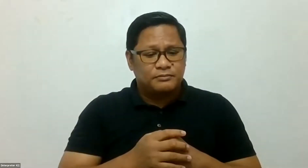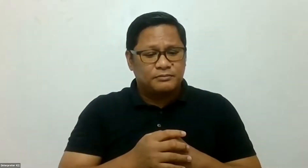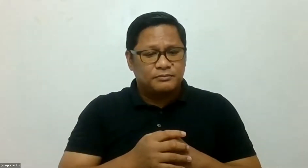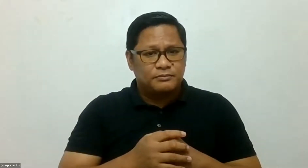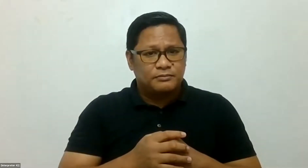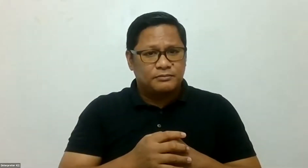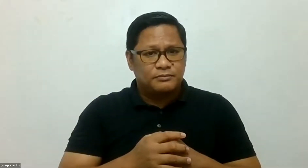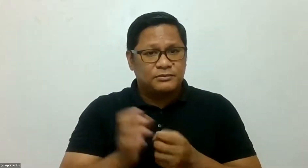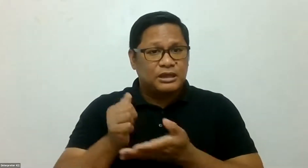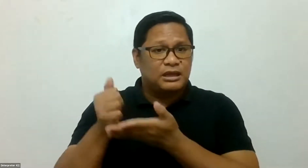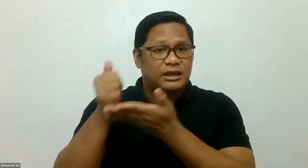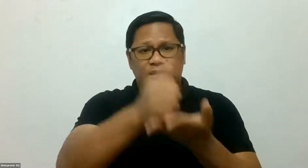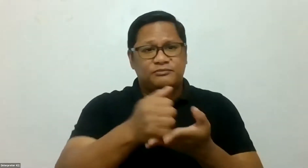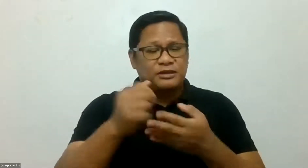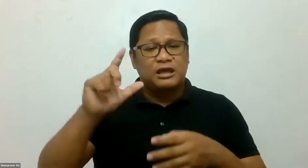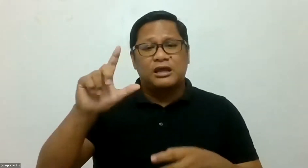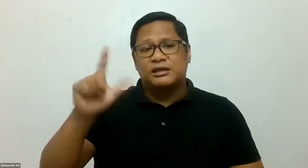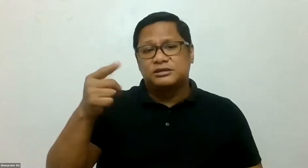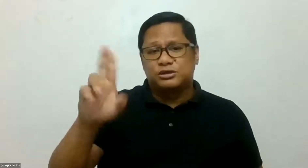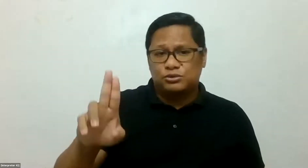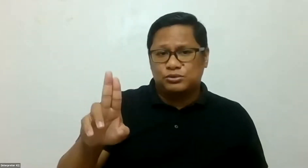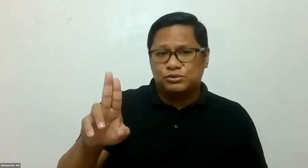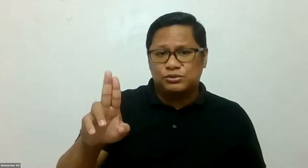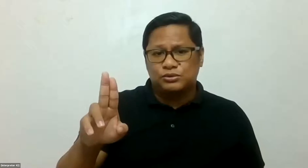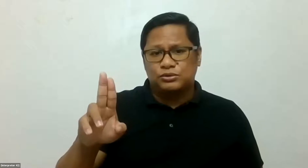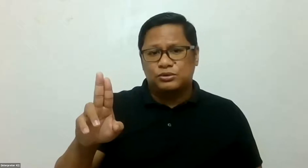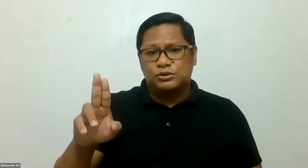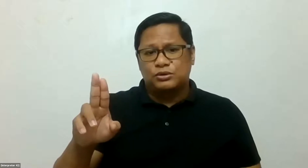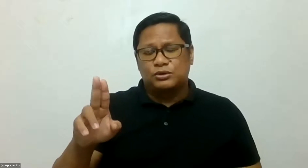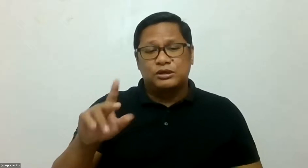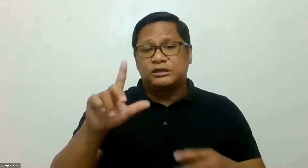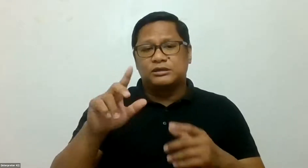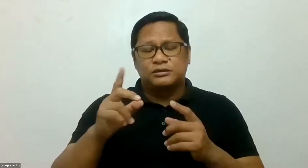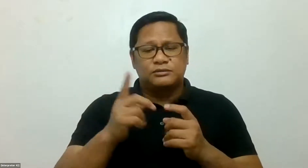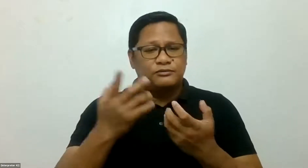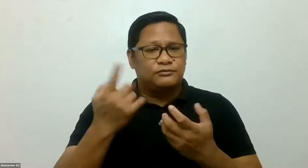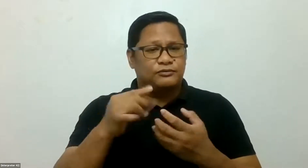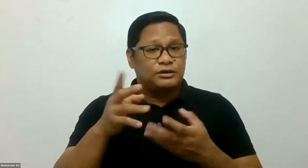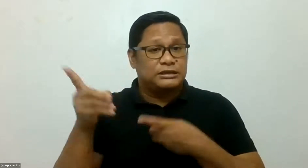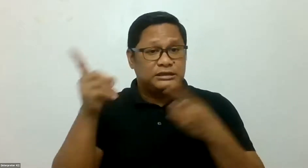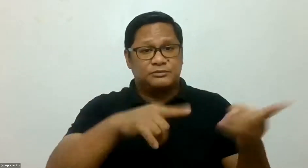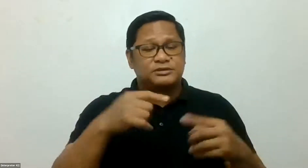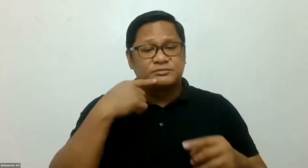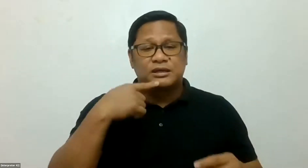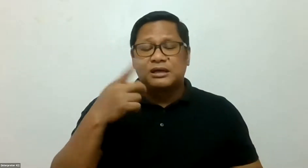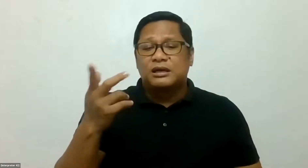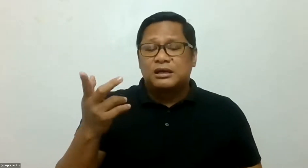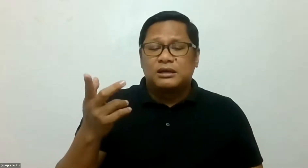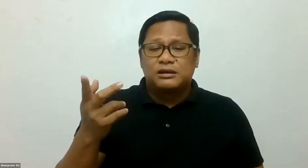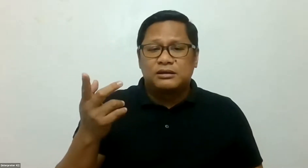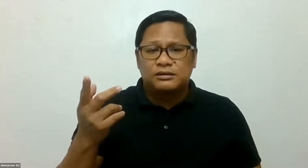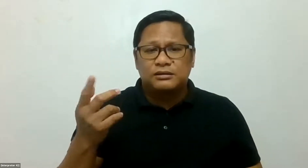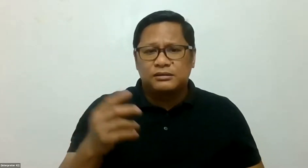help local governments do local level delivery of health system. The devolution law has been there